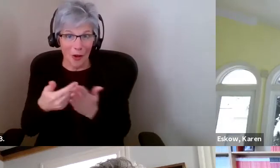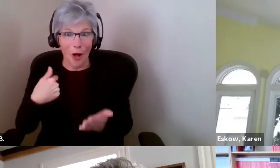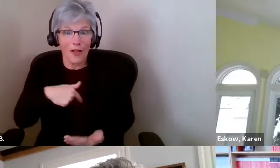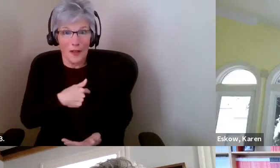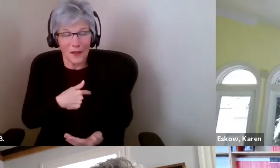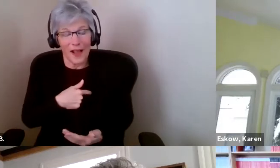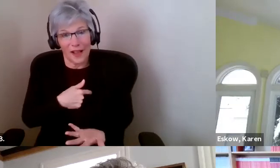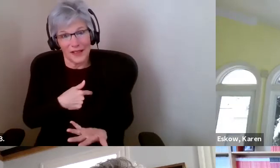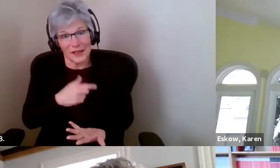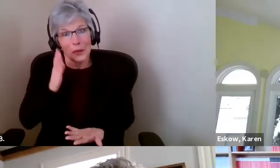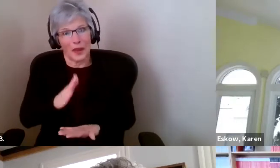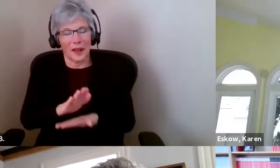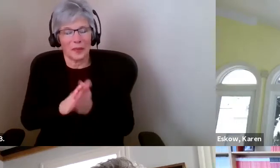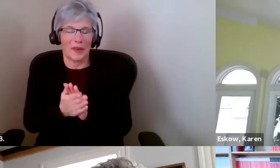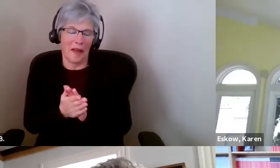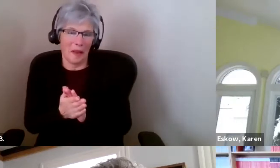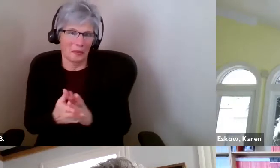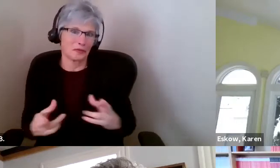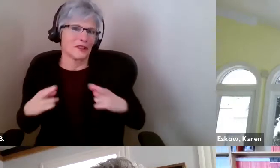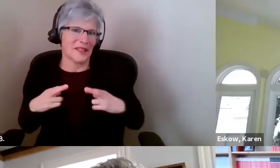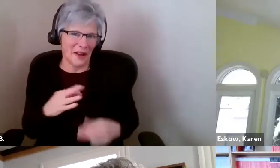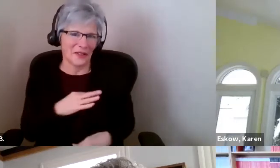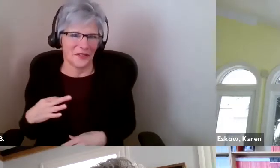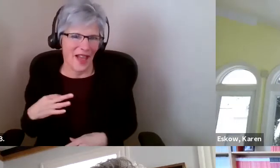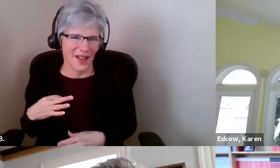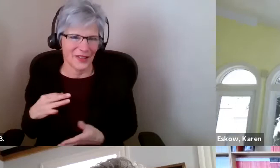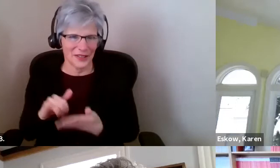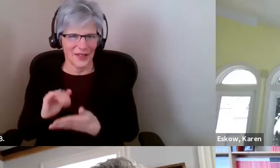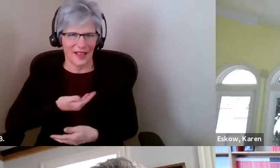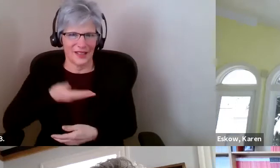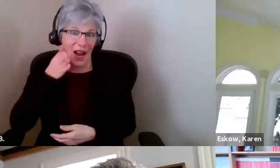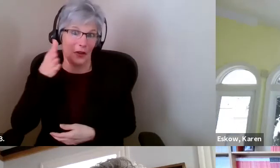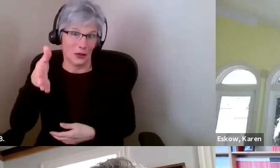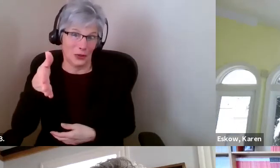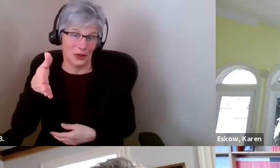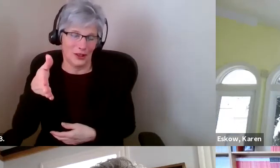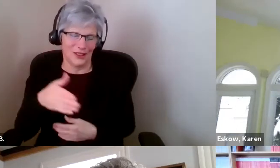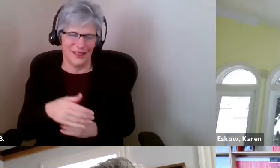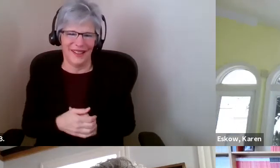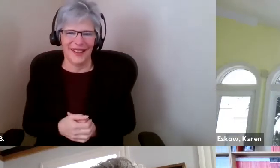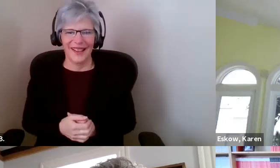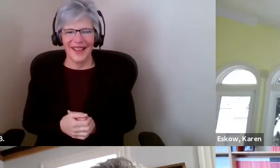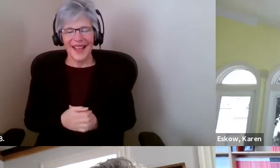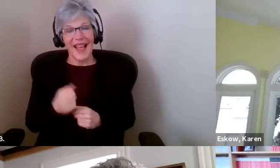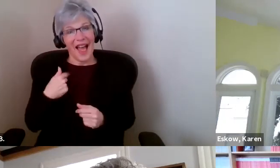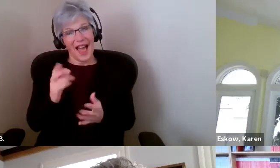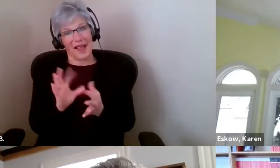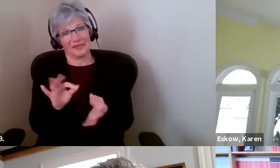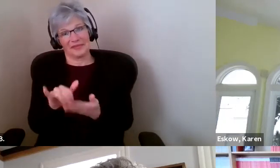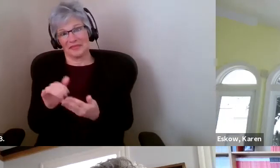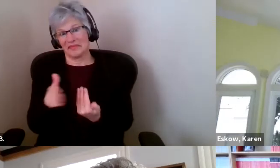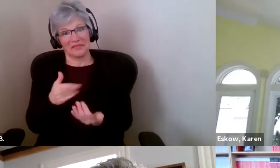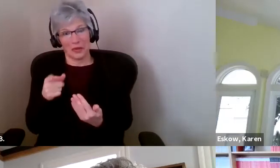category, right? If we're fortunate. So that's our future in a sense too. And I say this even if you're our youngest person